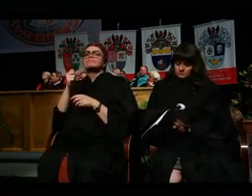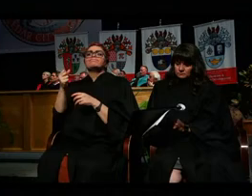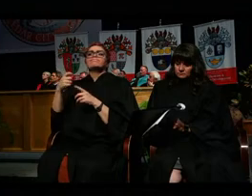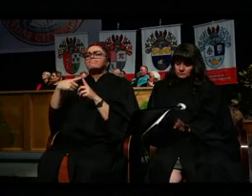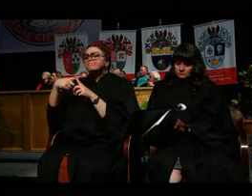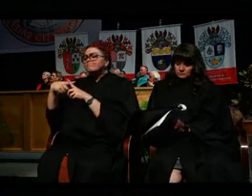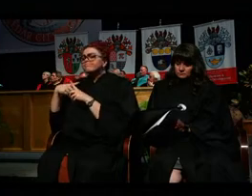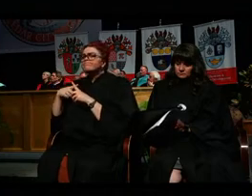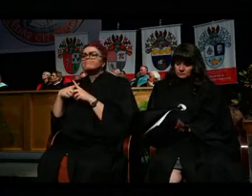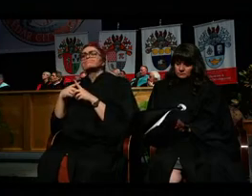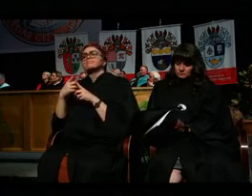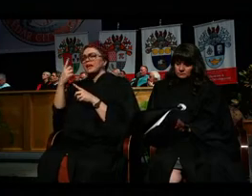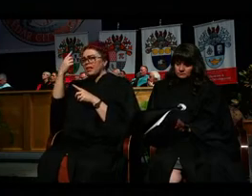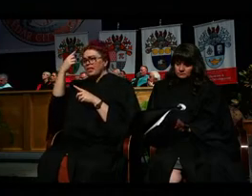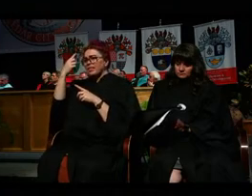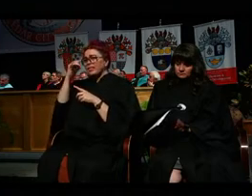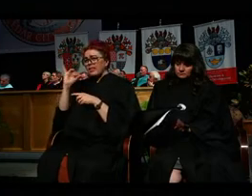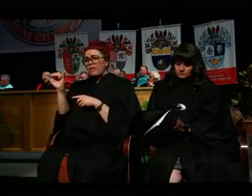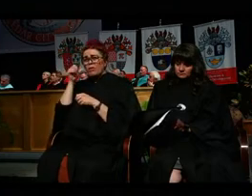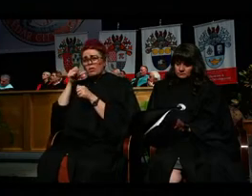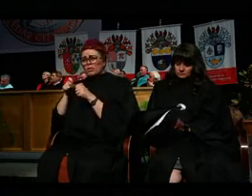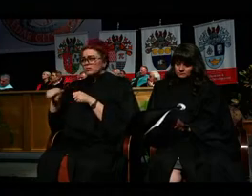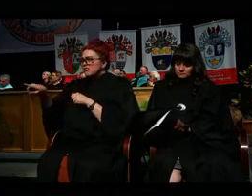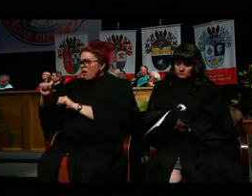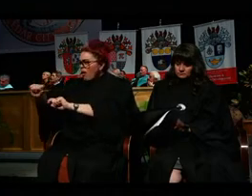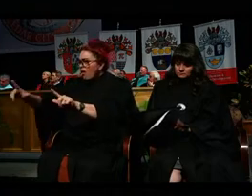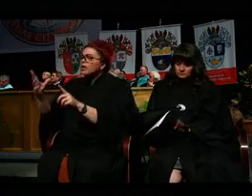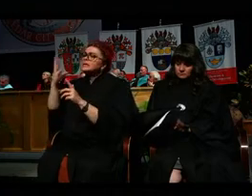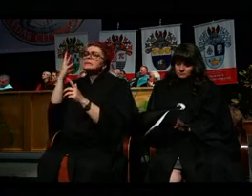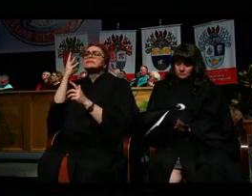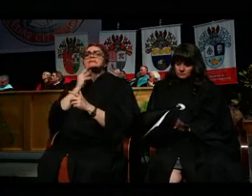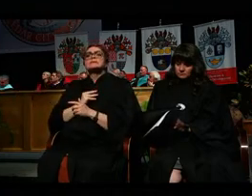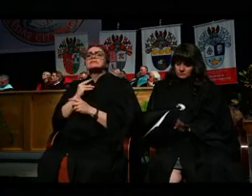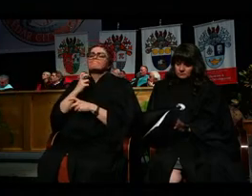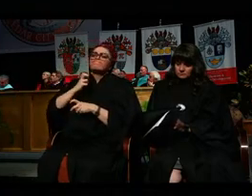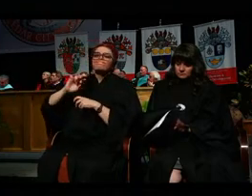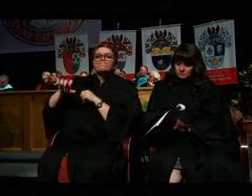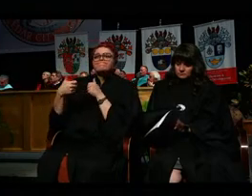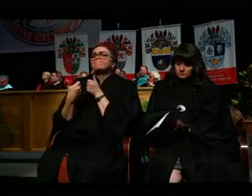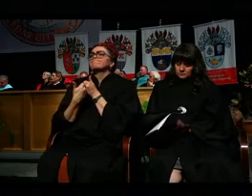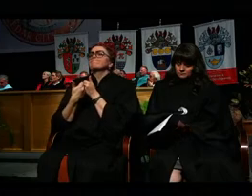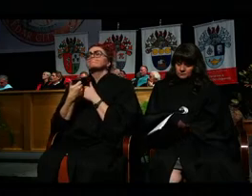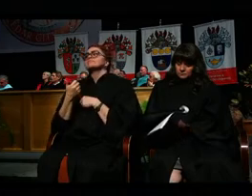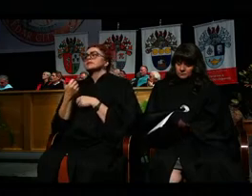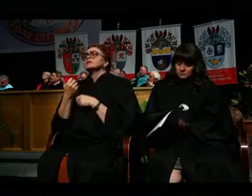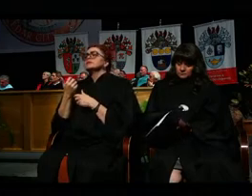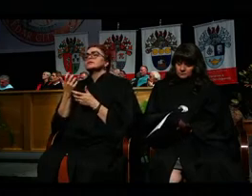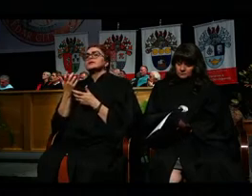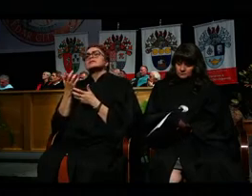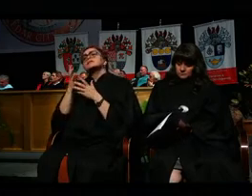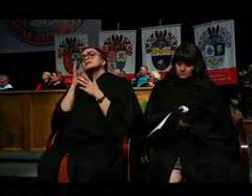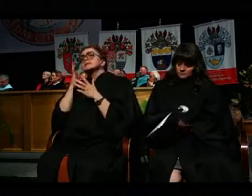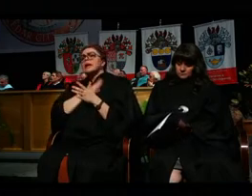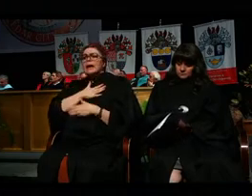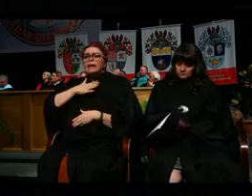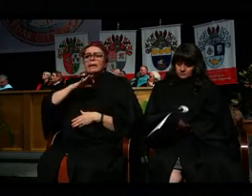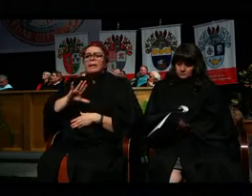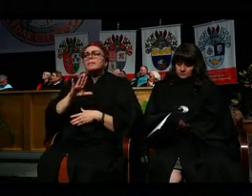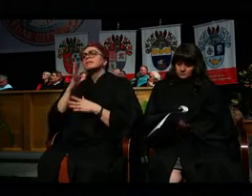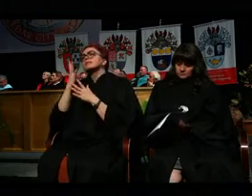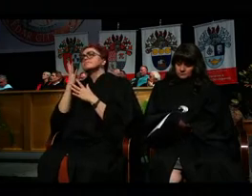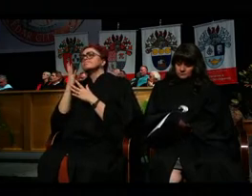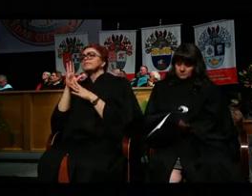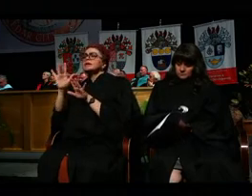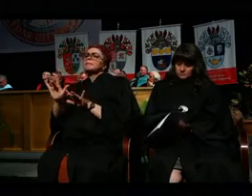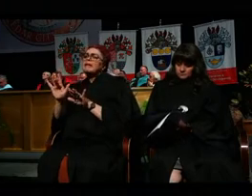with something and could benefit from understanding, empathy, patience, tolerance, and compassion. In the Harvard study of adult